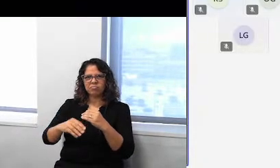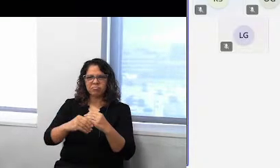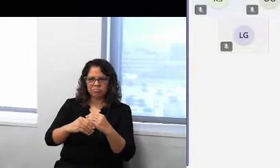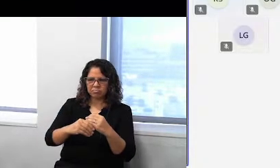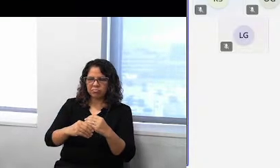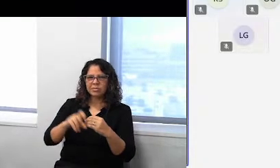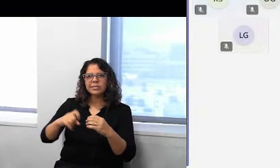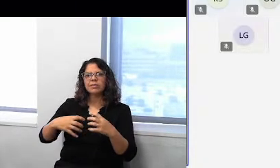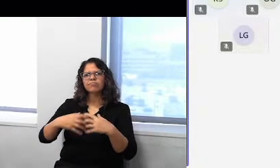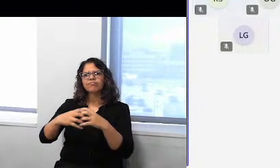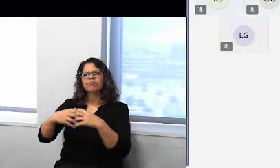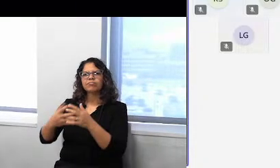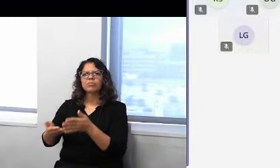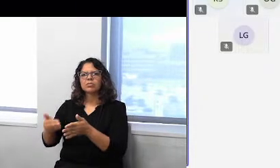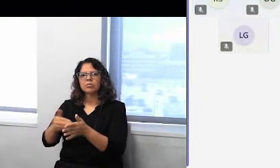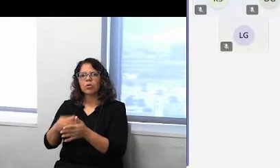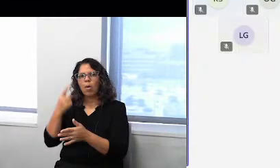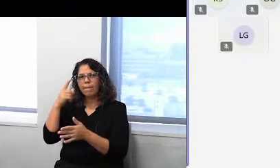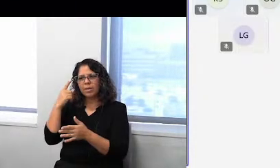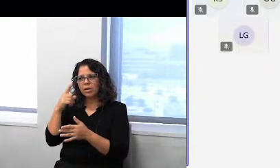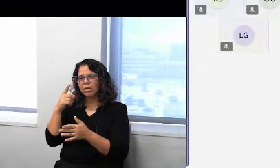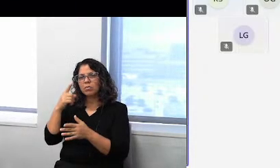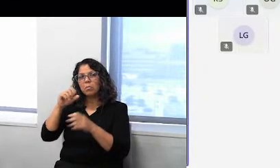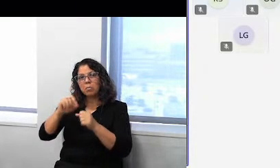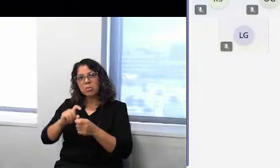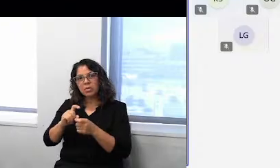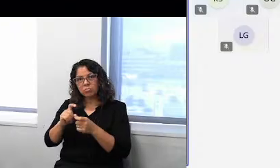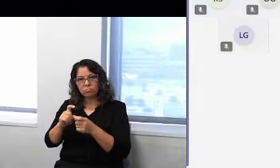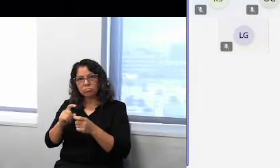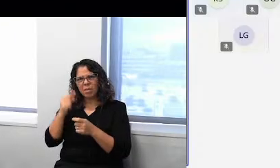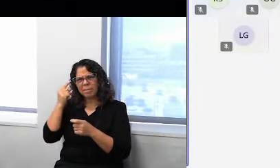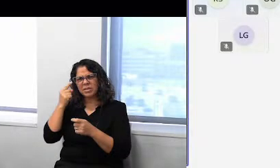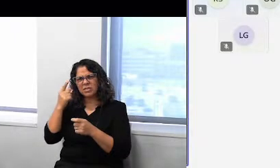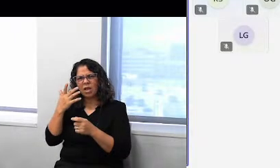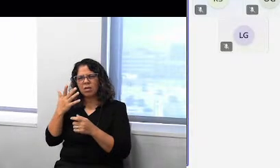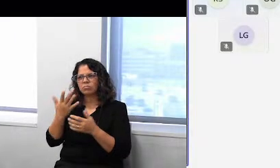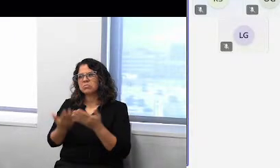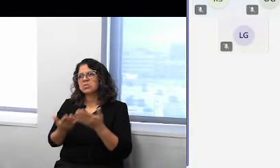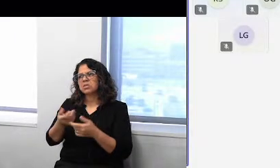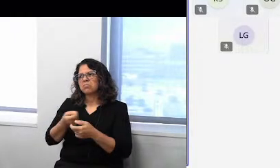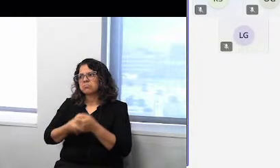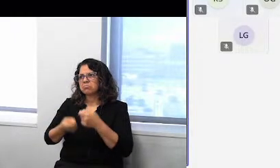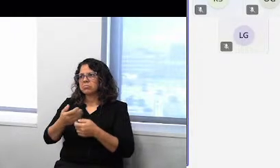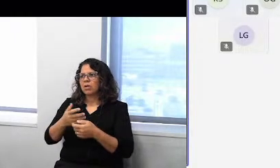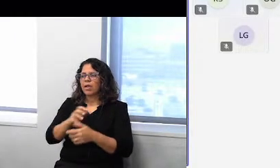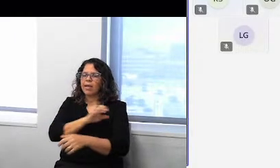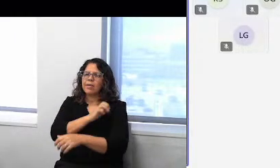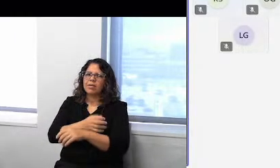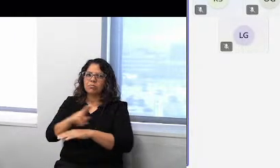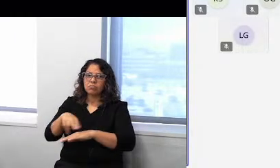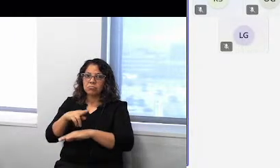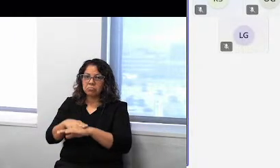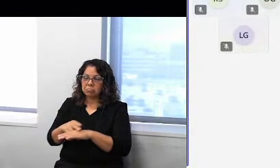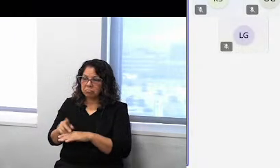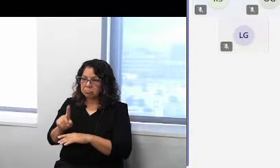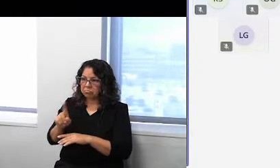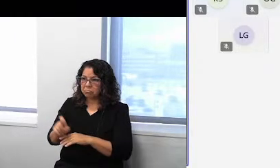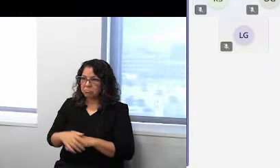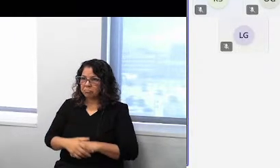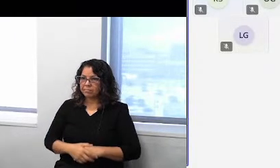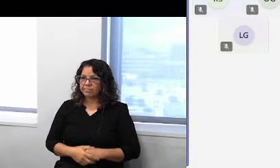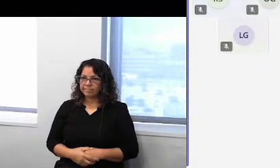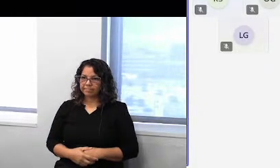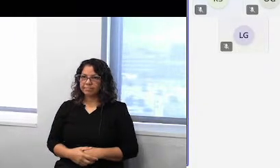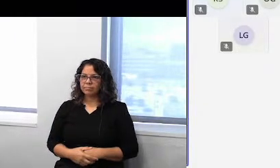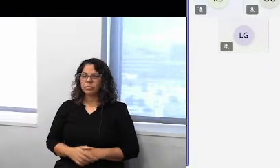answered that question. Already answered that question. He's So answered you do that. not need federal funds to renew something because you don't need to renew it. Objection. 1